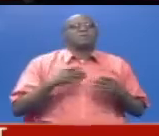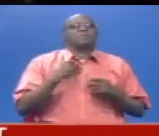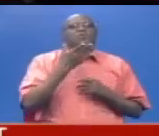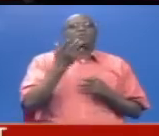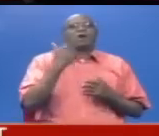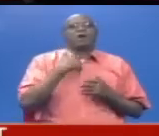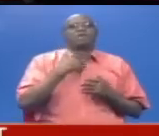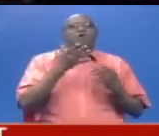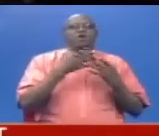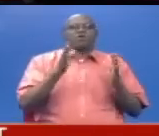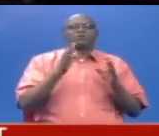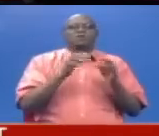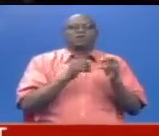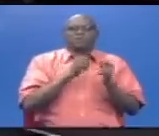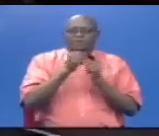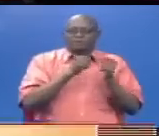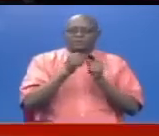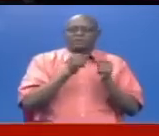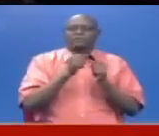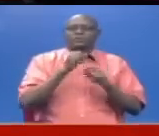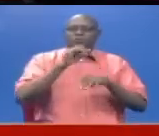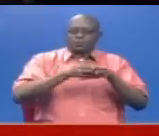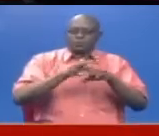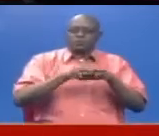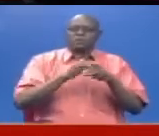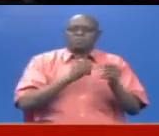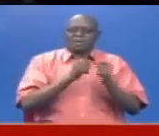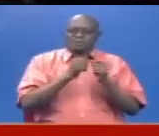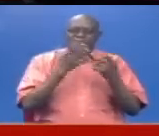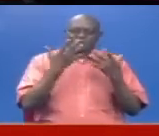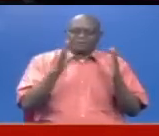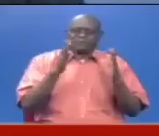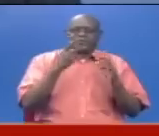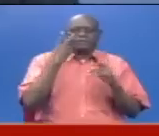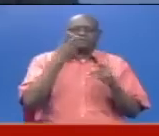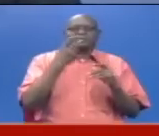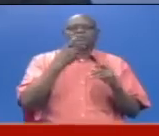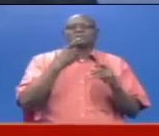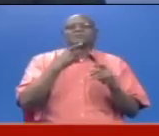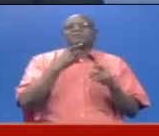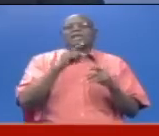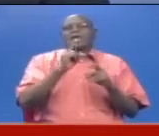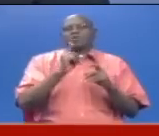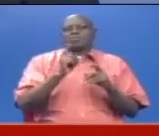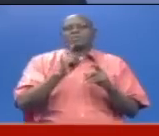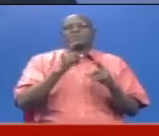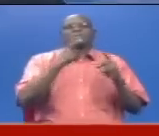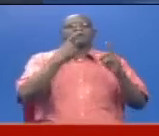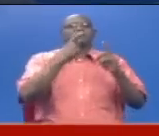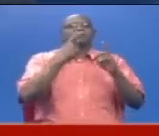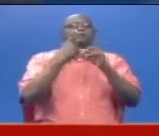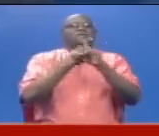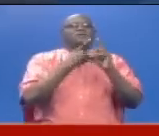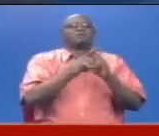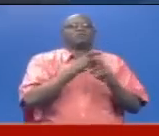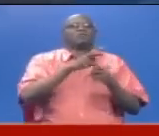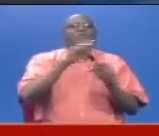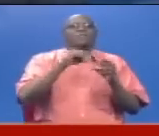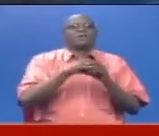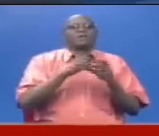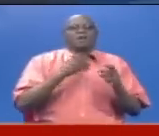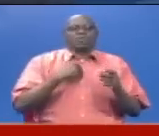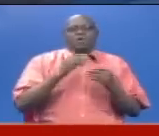they fought a good battle. Mm. We've been congratulating them. You've seen what has happened in Nairobi and various other places within our country. And we've been congratulating the people who've come to concede.